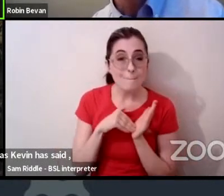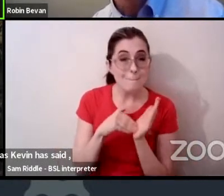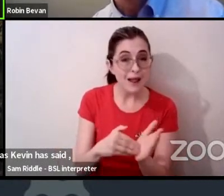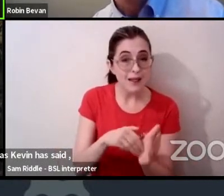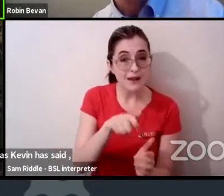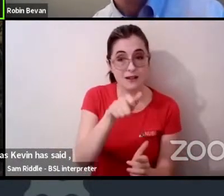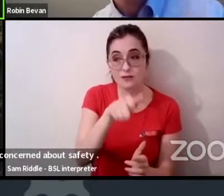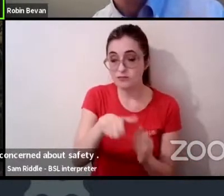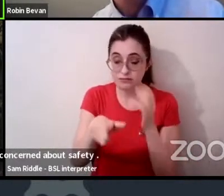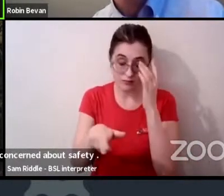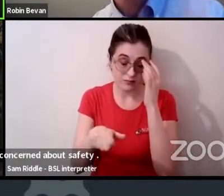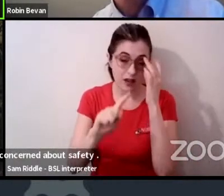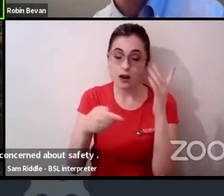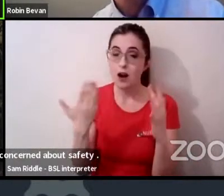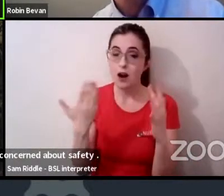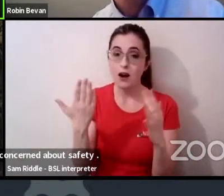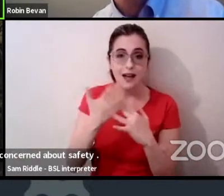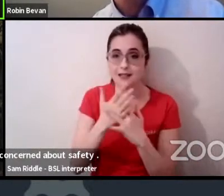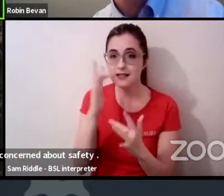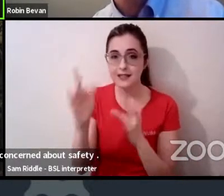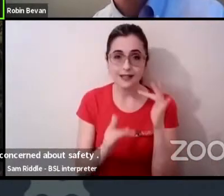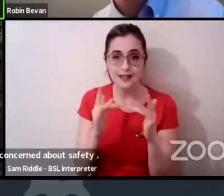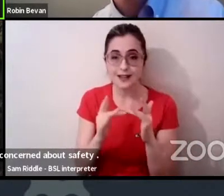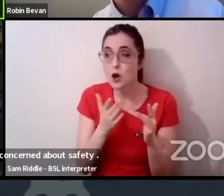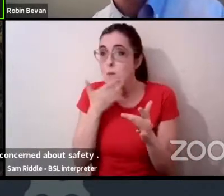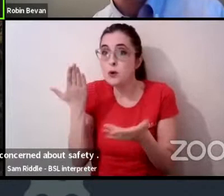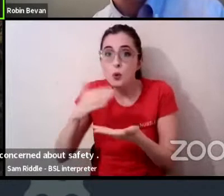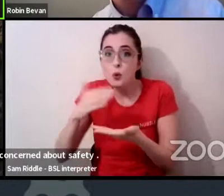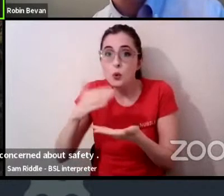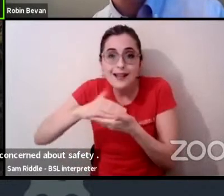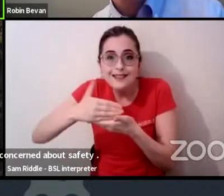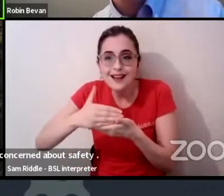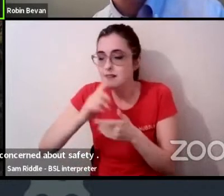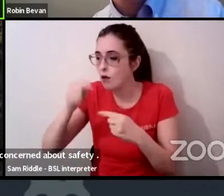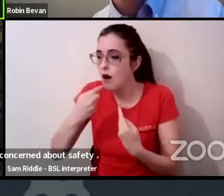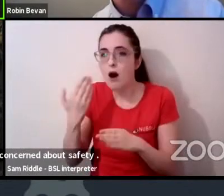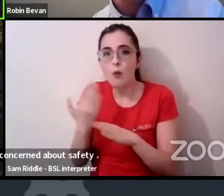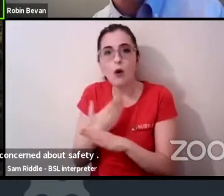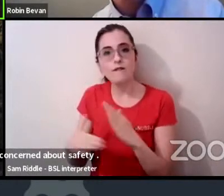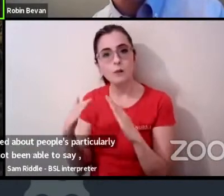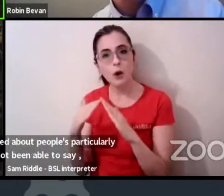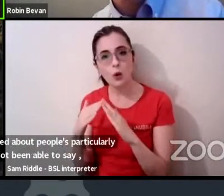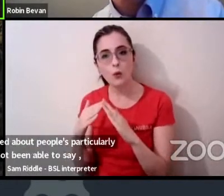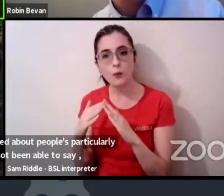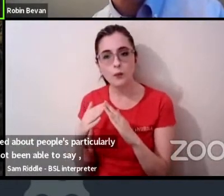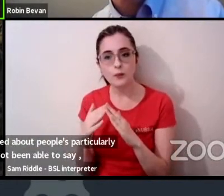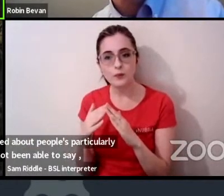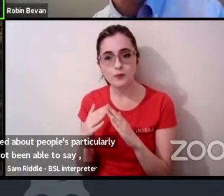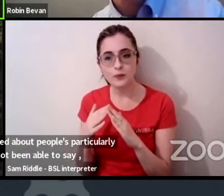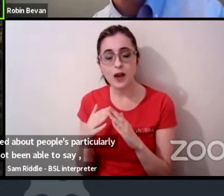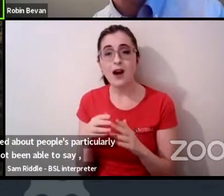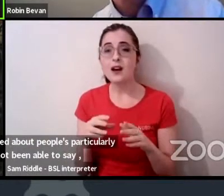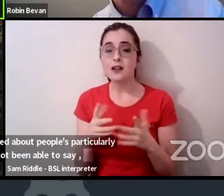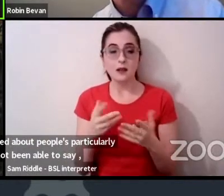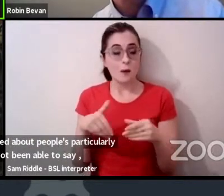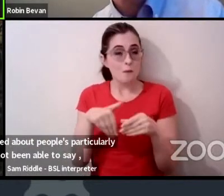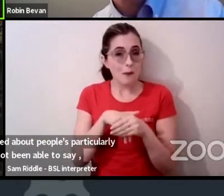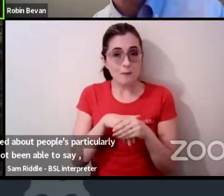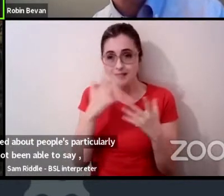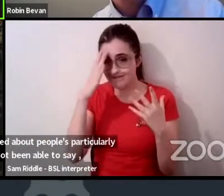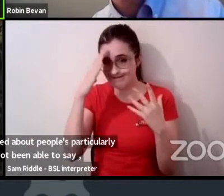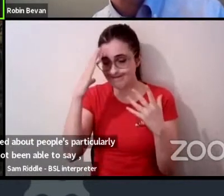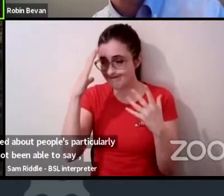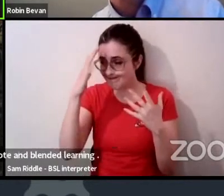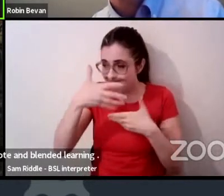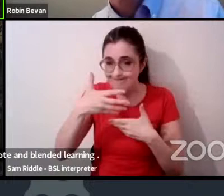who don't have access to the internet or don't have laptops to work from home. They're concerned about the children who don't have a quiet place to